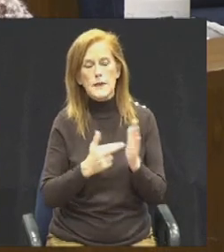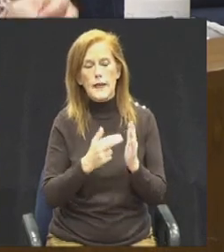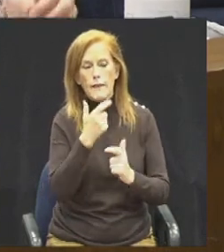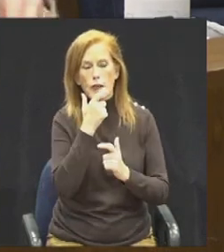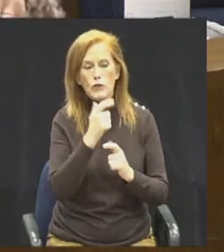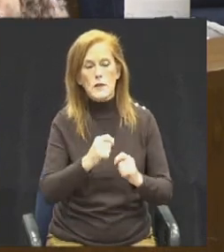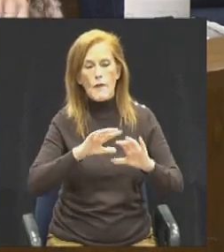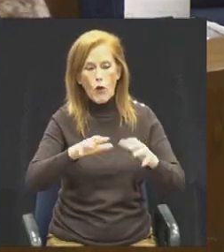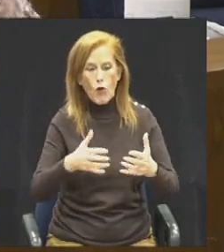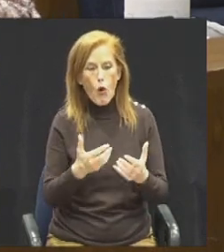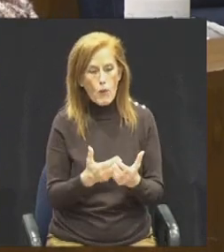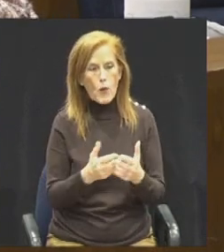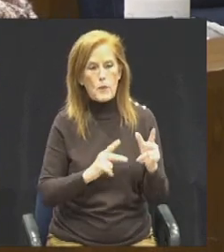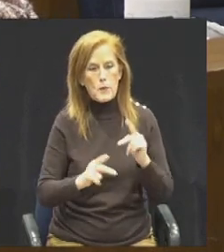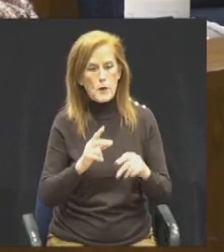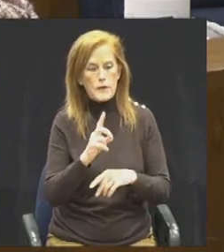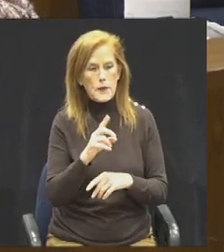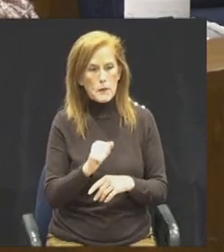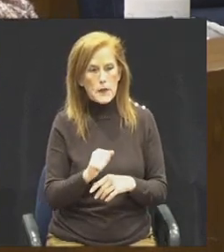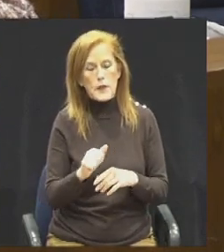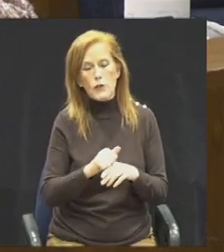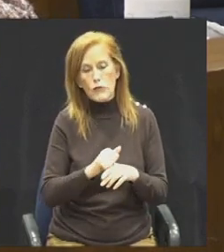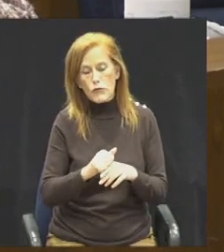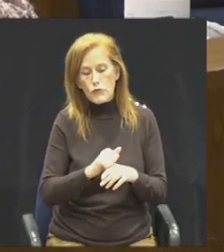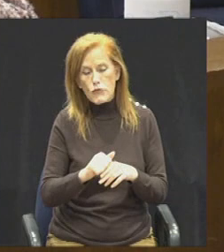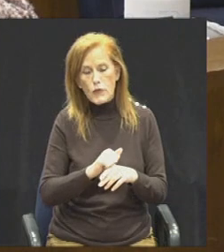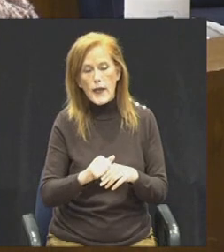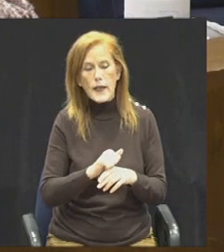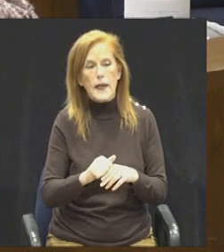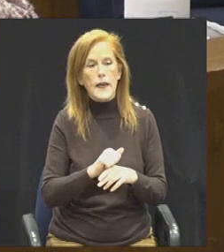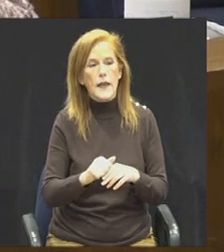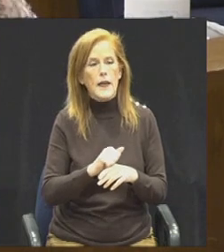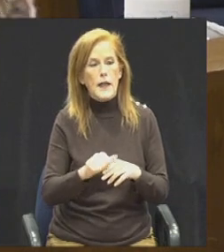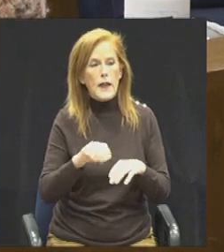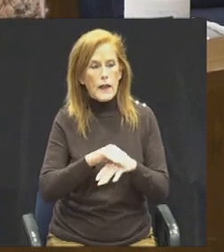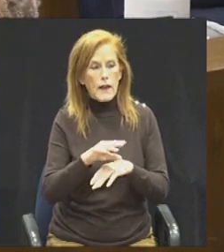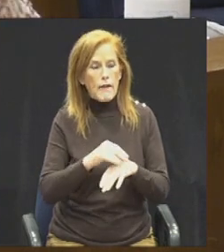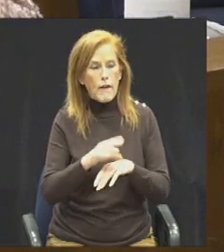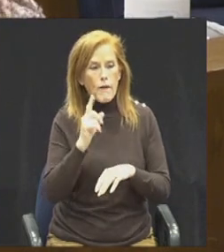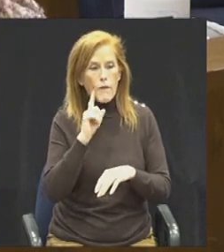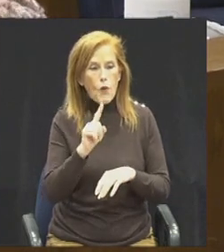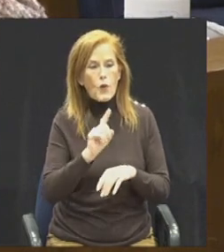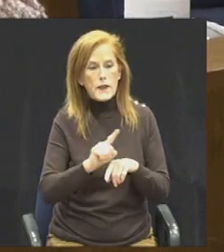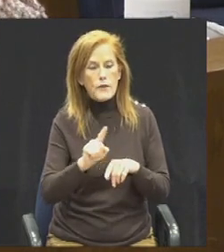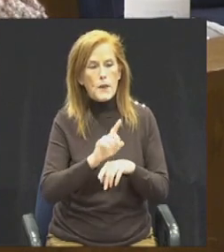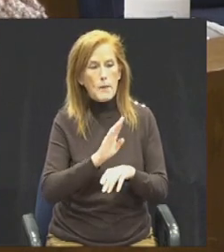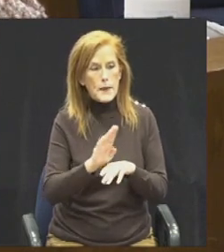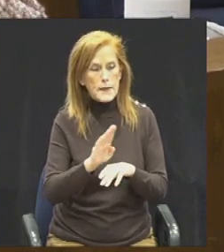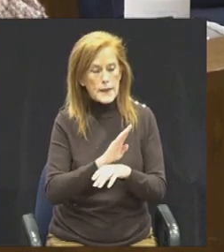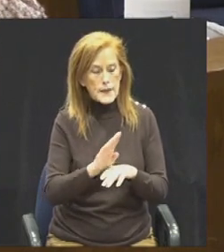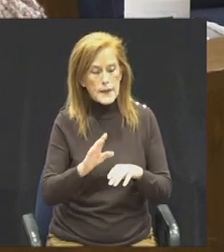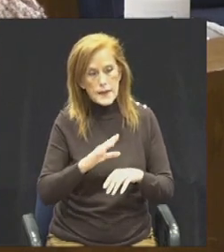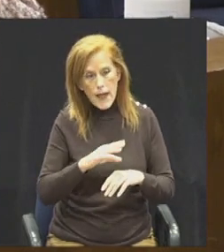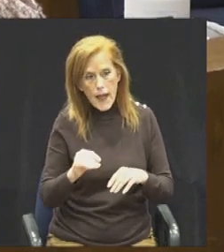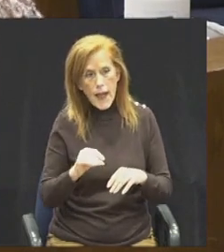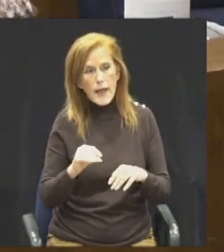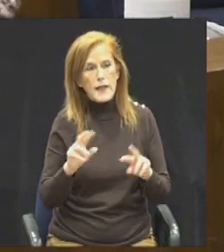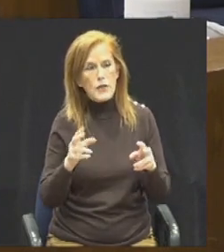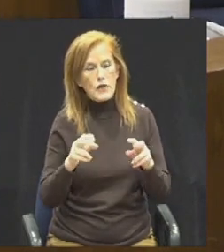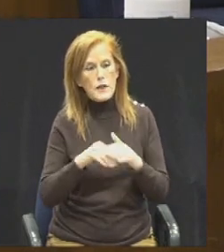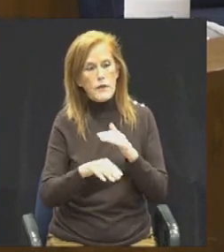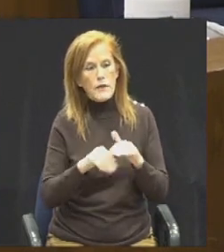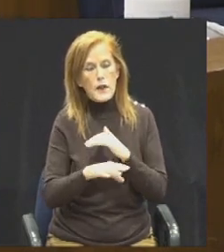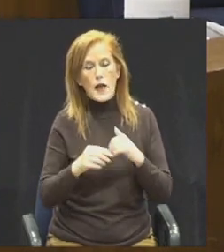my work in consulting and training for businesses and environments around accessibility. I serve